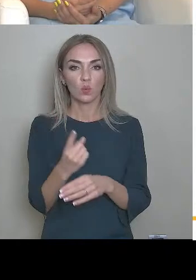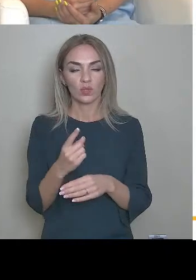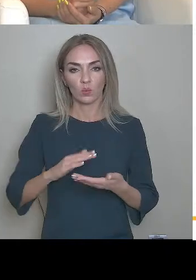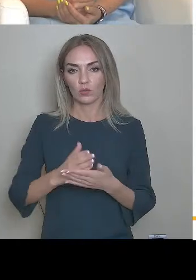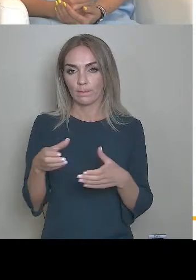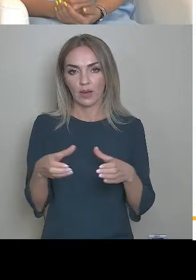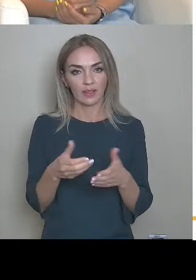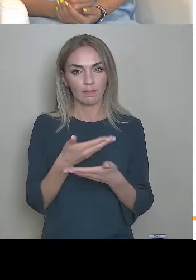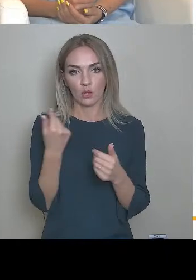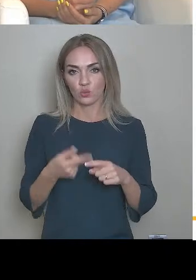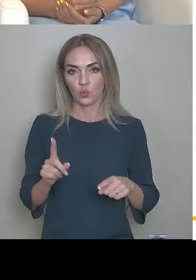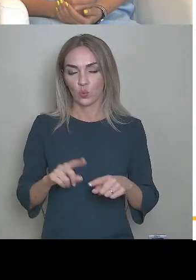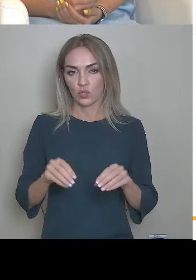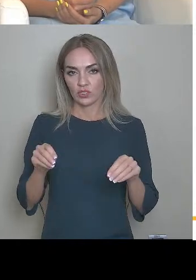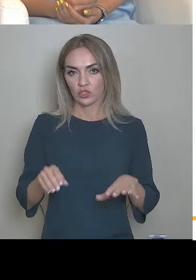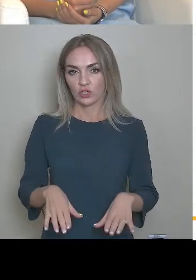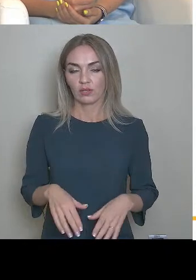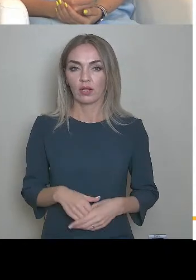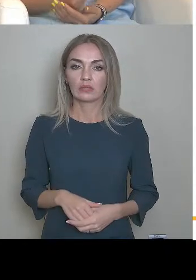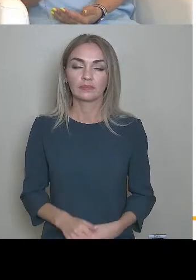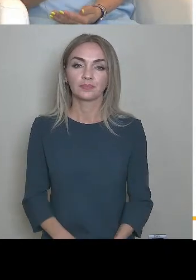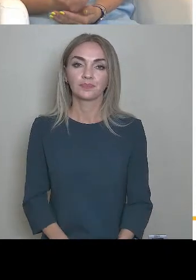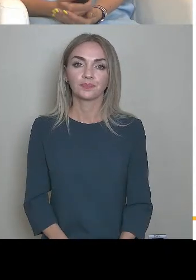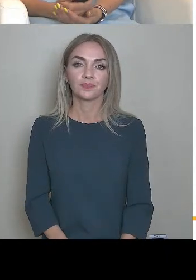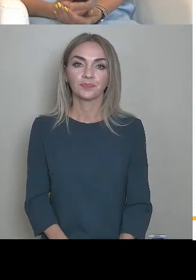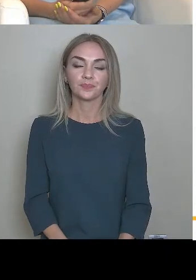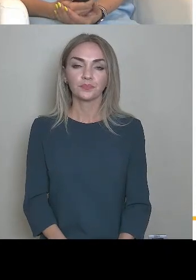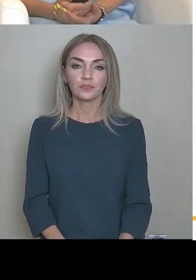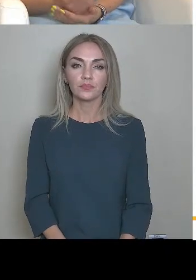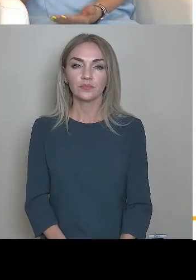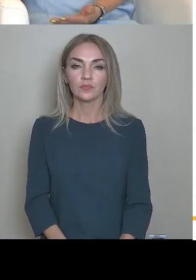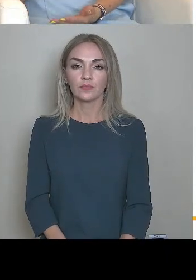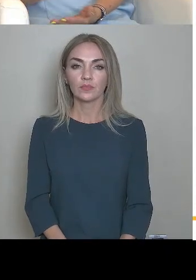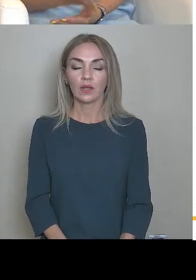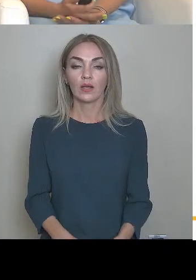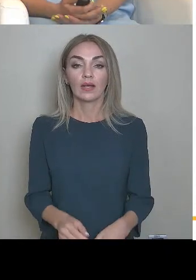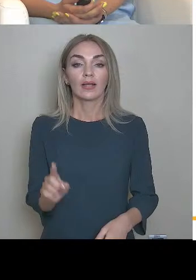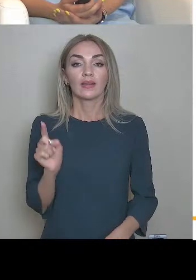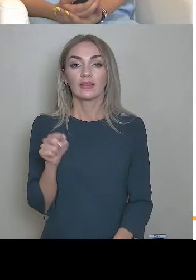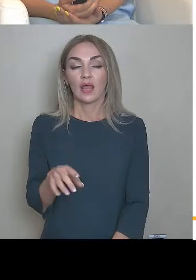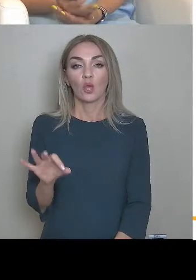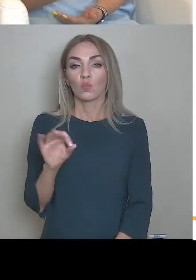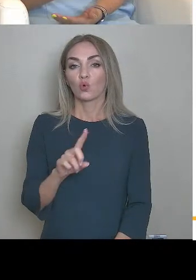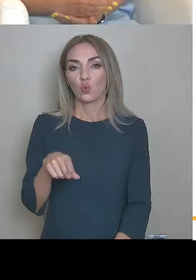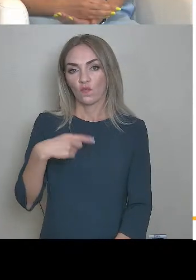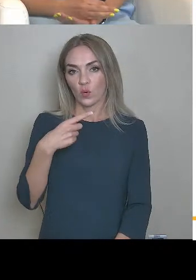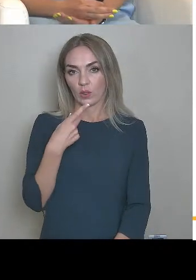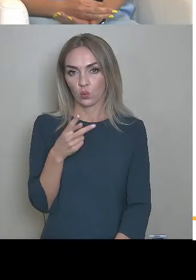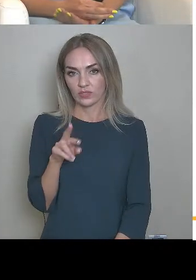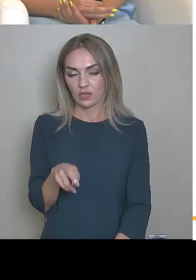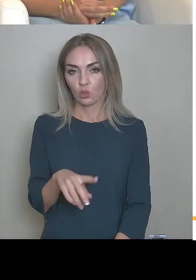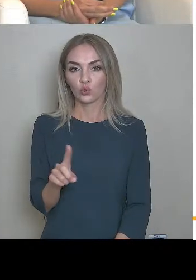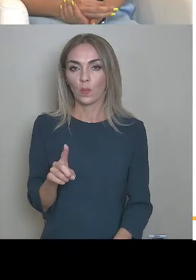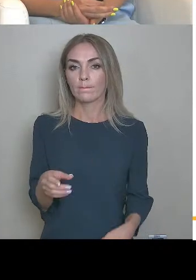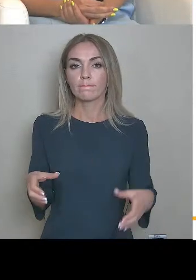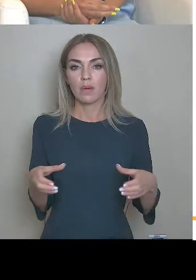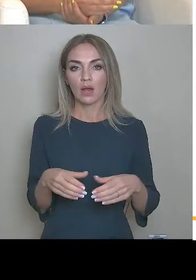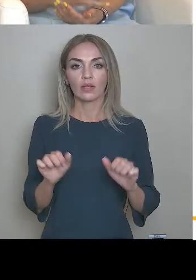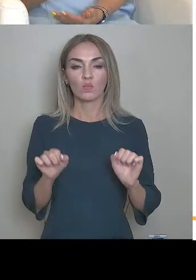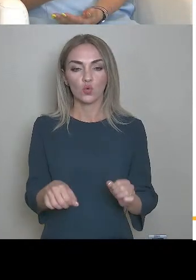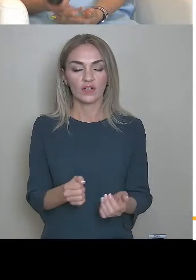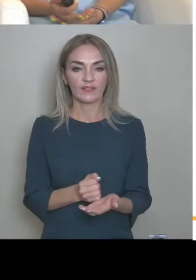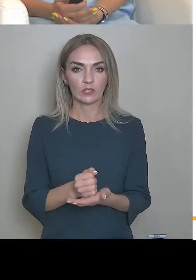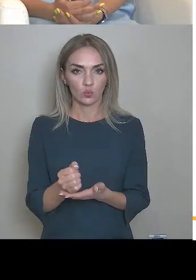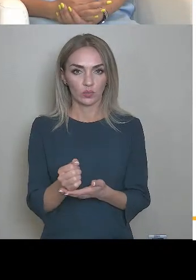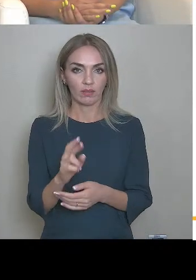in the traditional where standard understanding of the word ban. Another thing, the